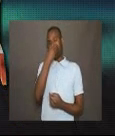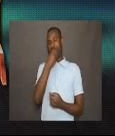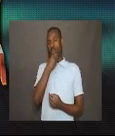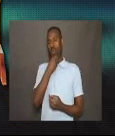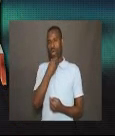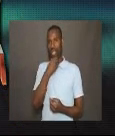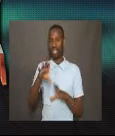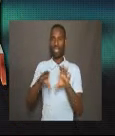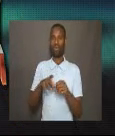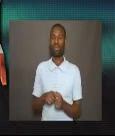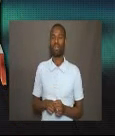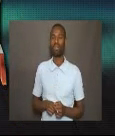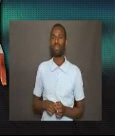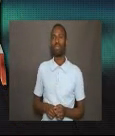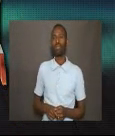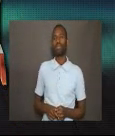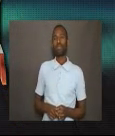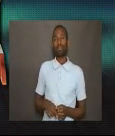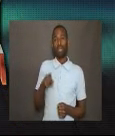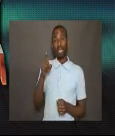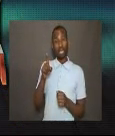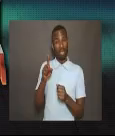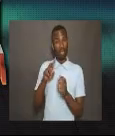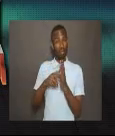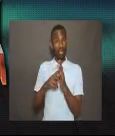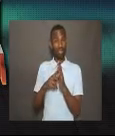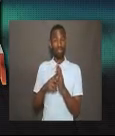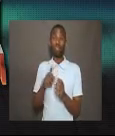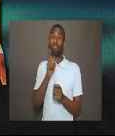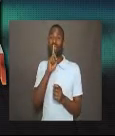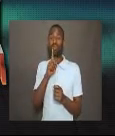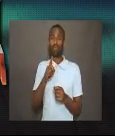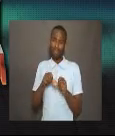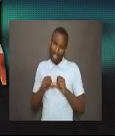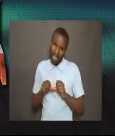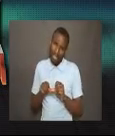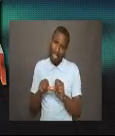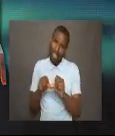But will it just continue to get hot, or will it stop?